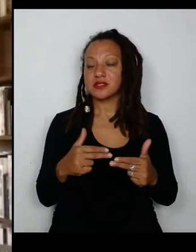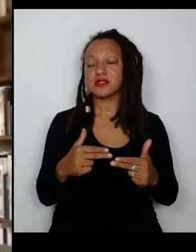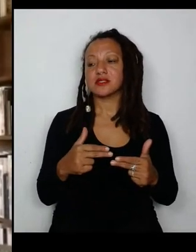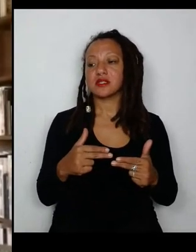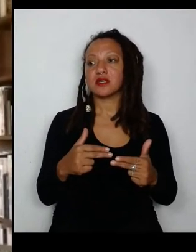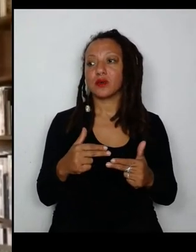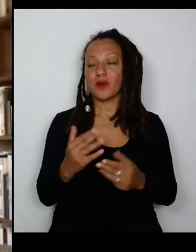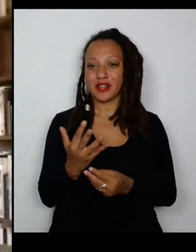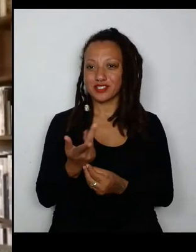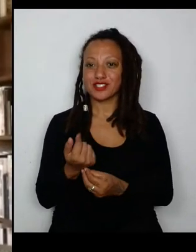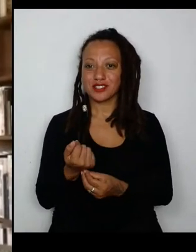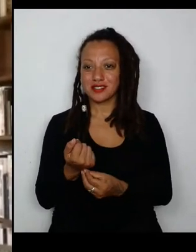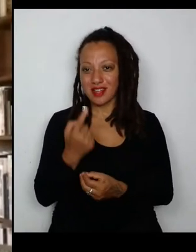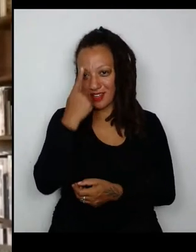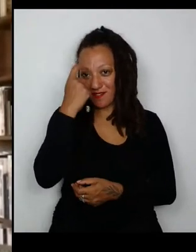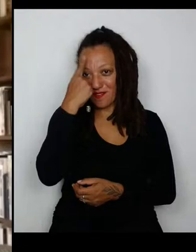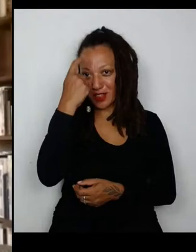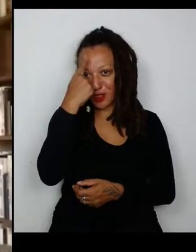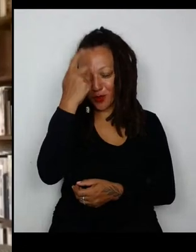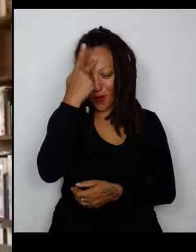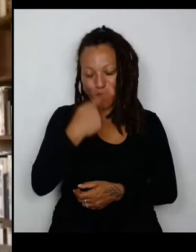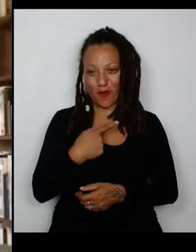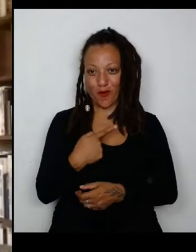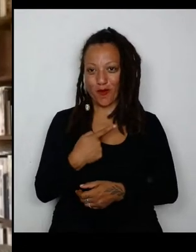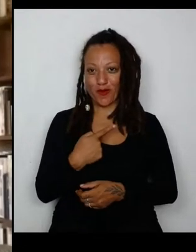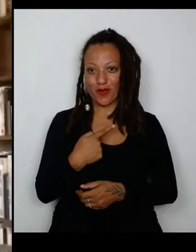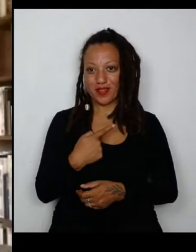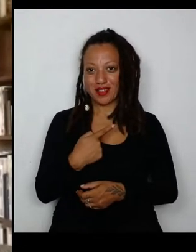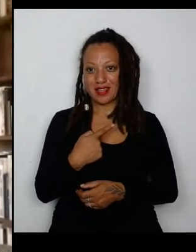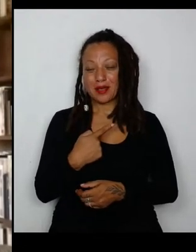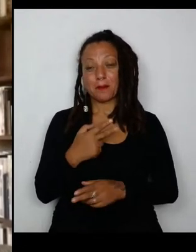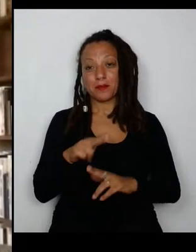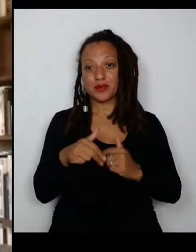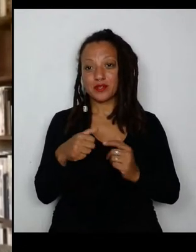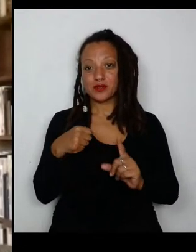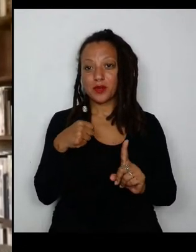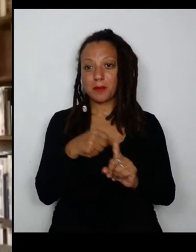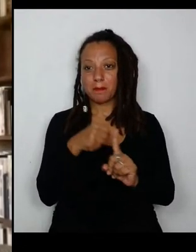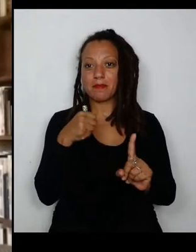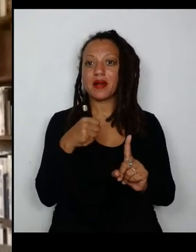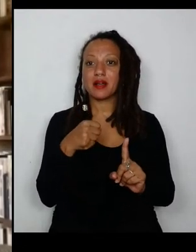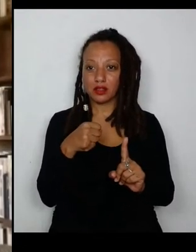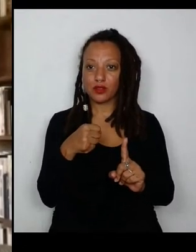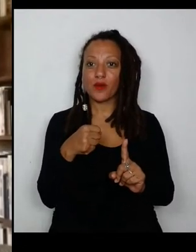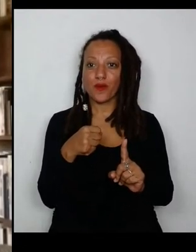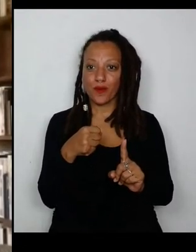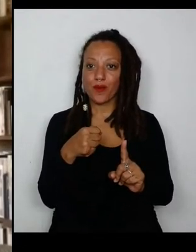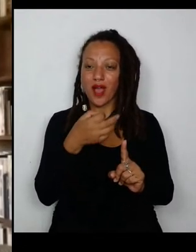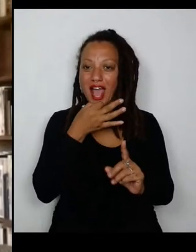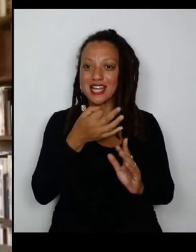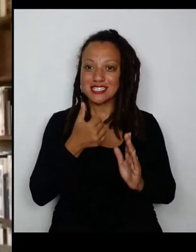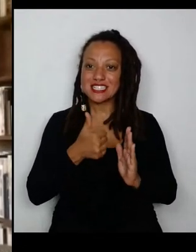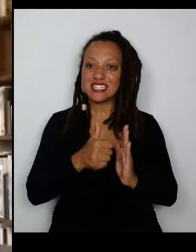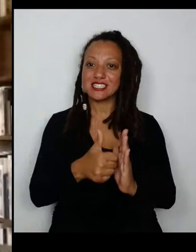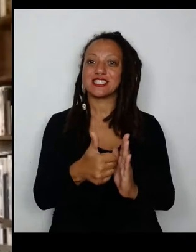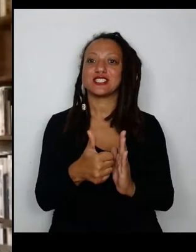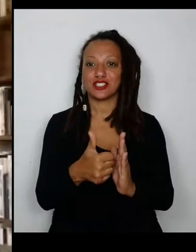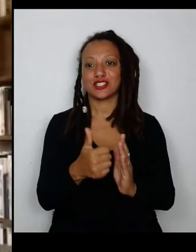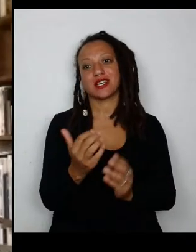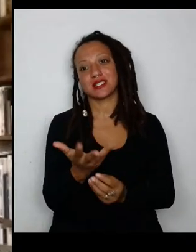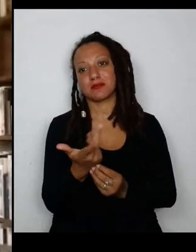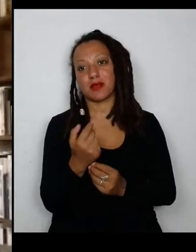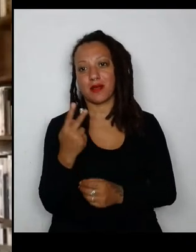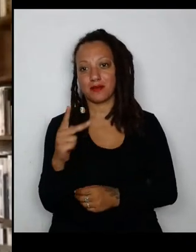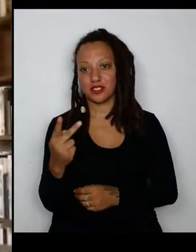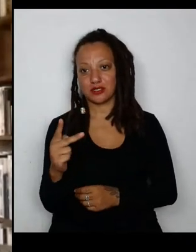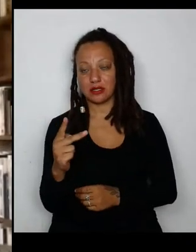whether negatively or positively so if he refers to himself as a course sailor